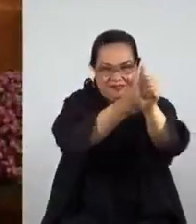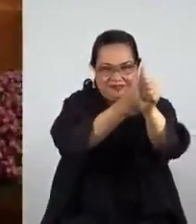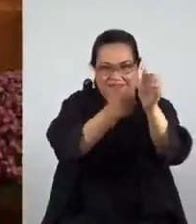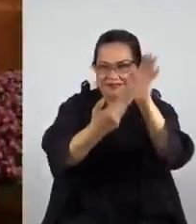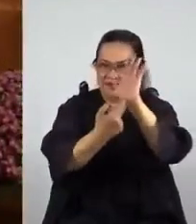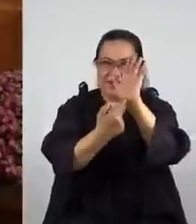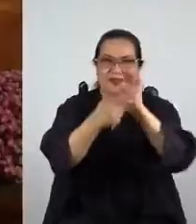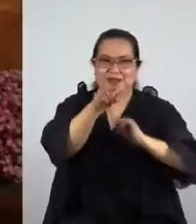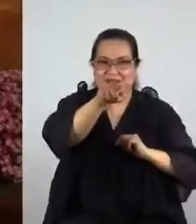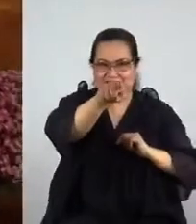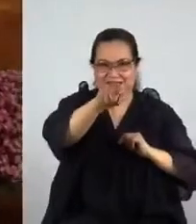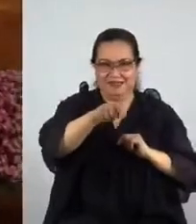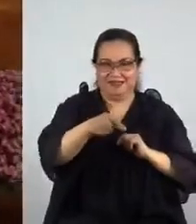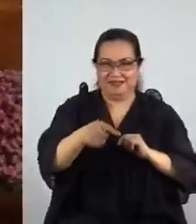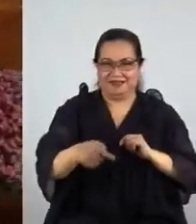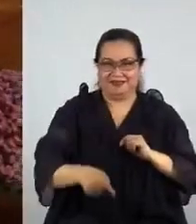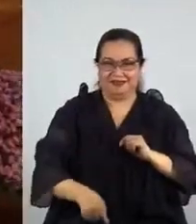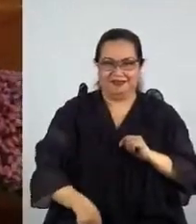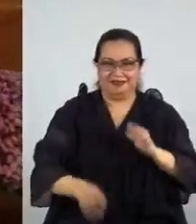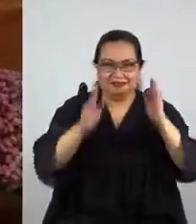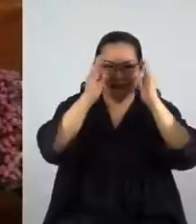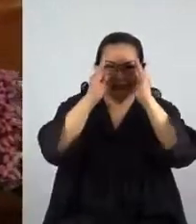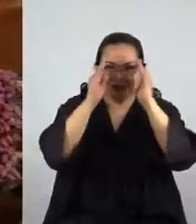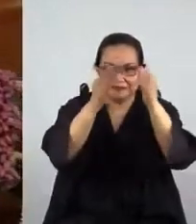you. Fix.